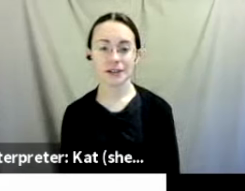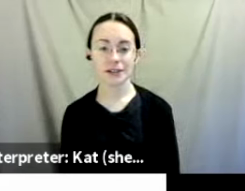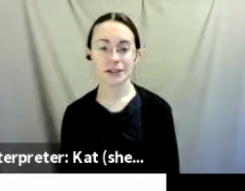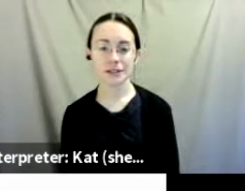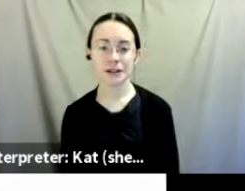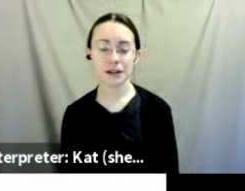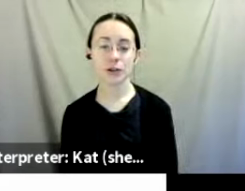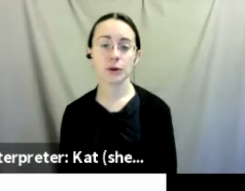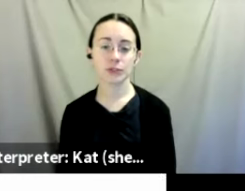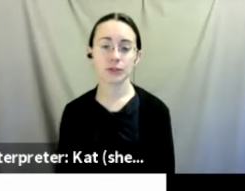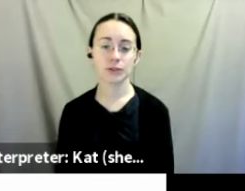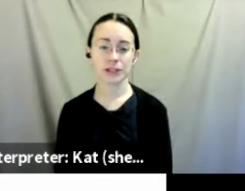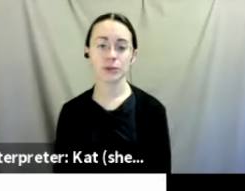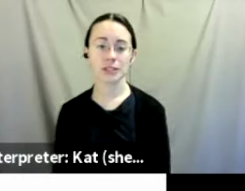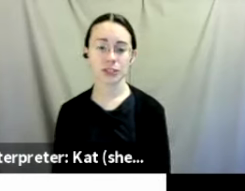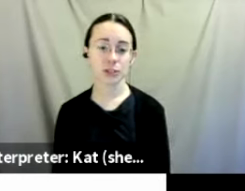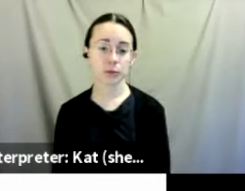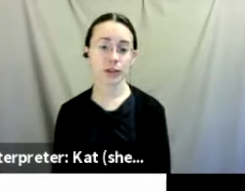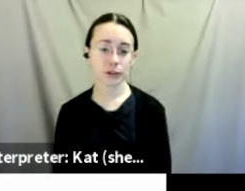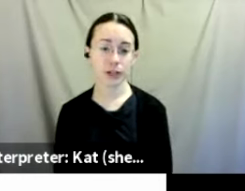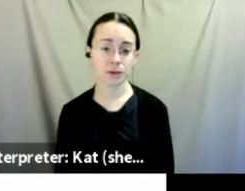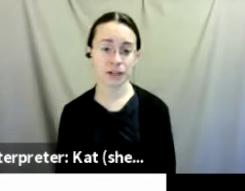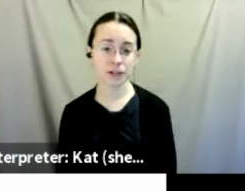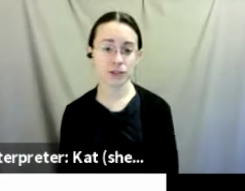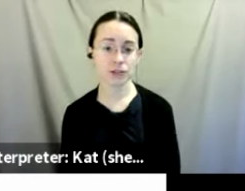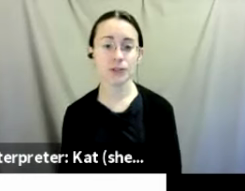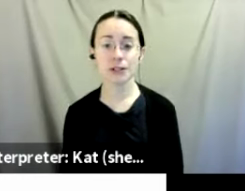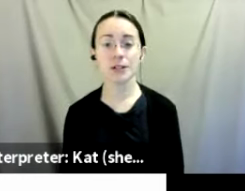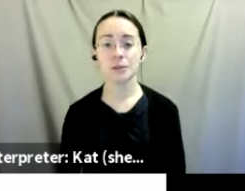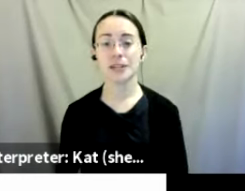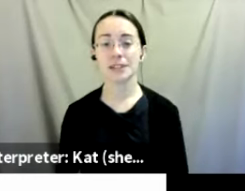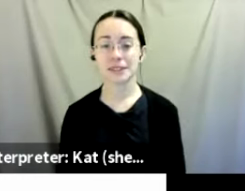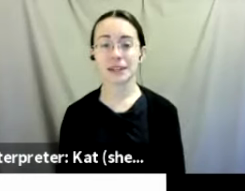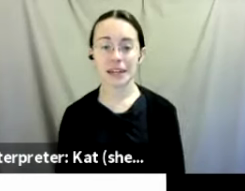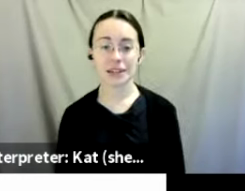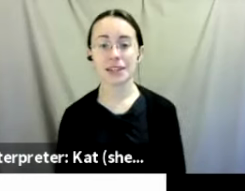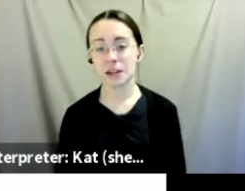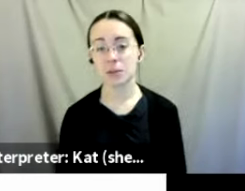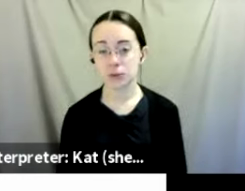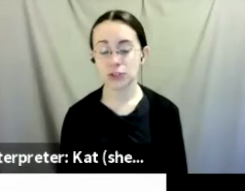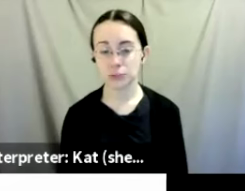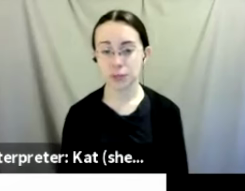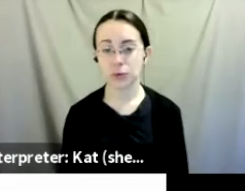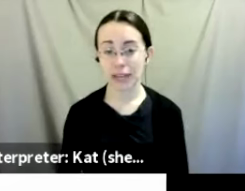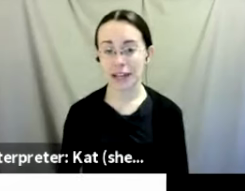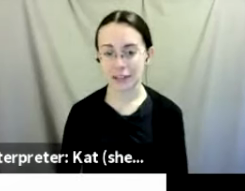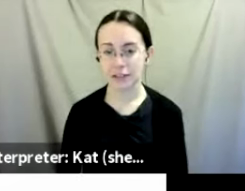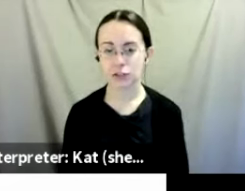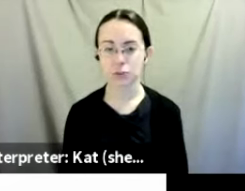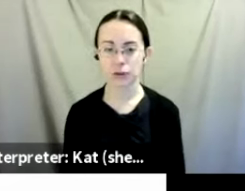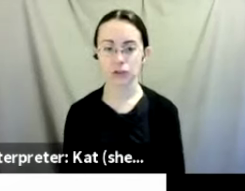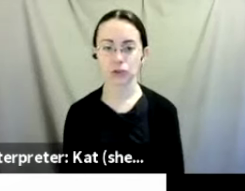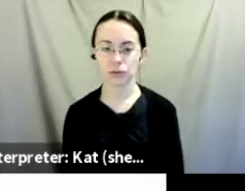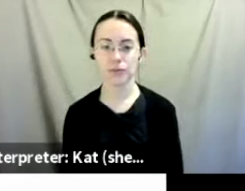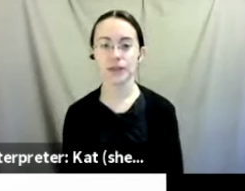lot on quotes that reflect their relationship with healthcare providers, because again, that's how most people get access